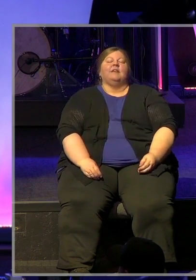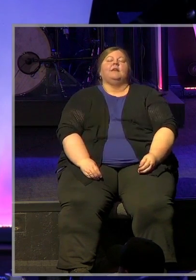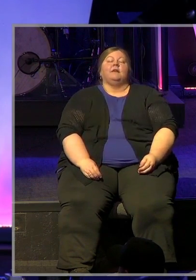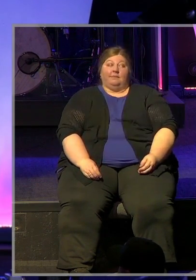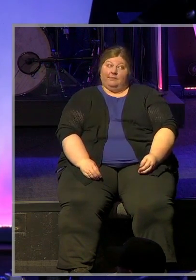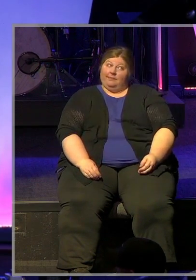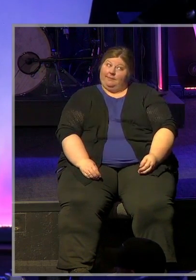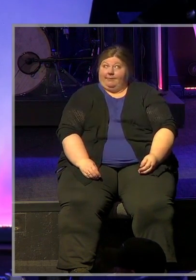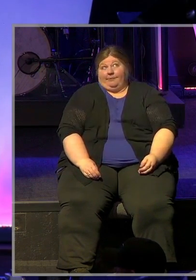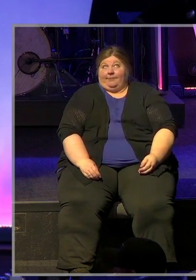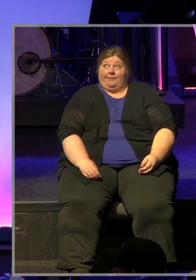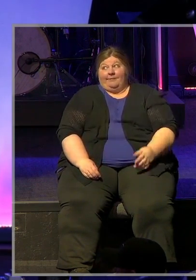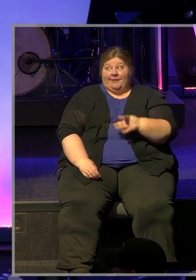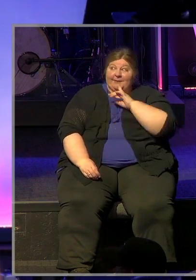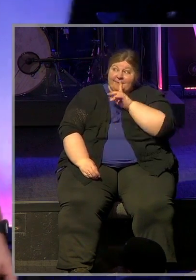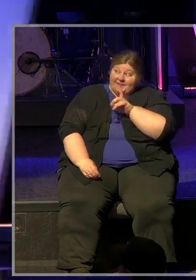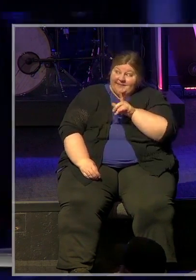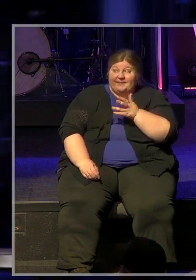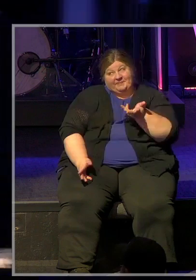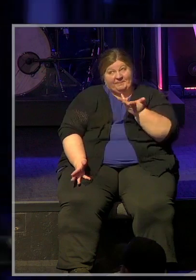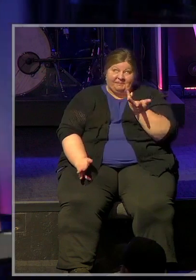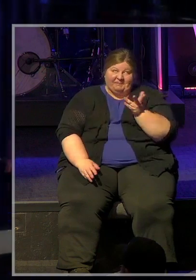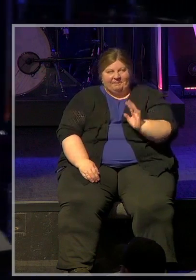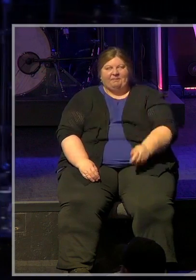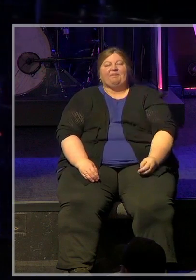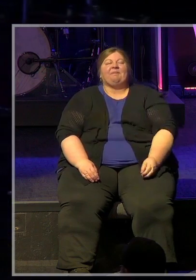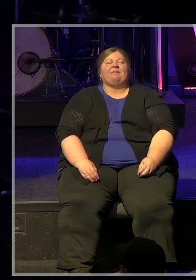True? Not true, Shan? I mean, it's true. That's how it is.